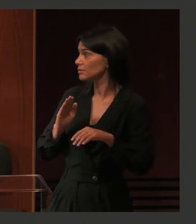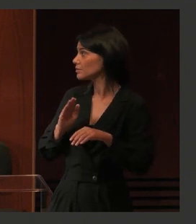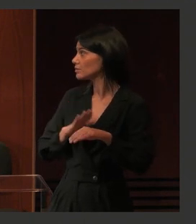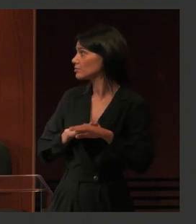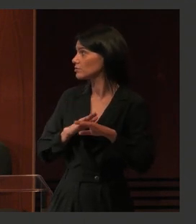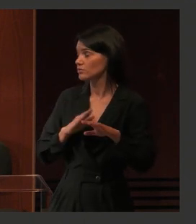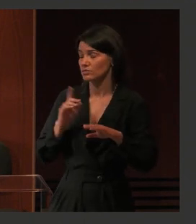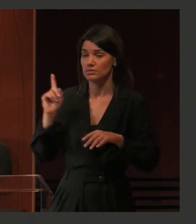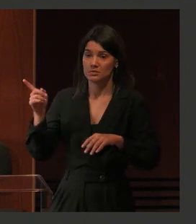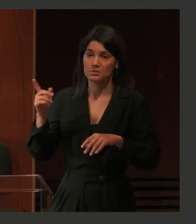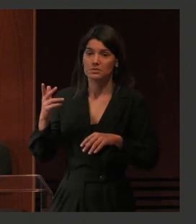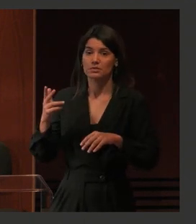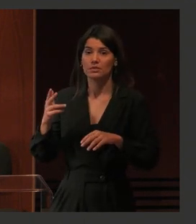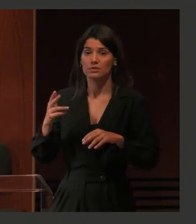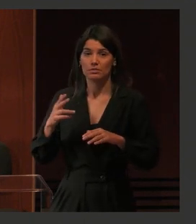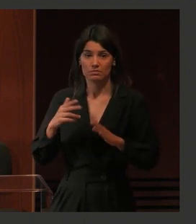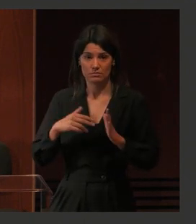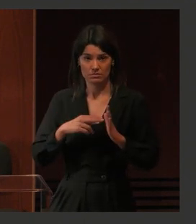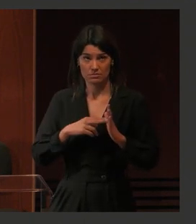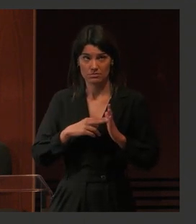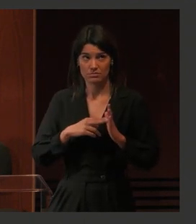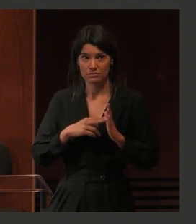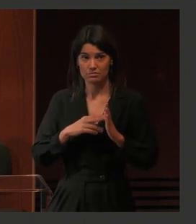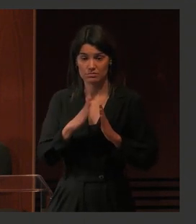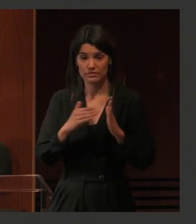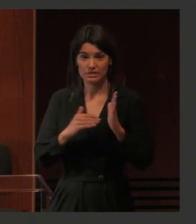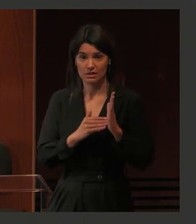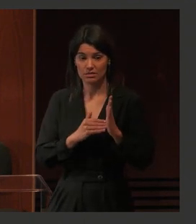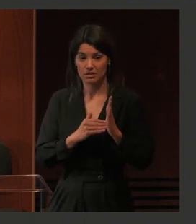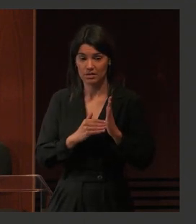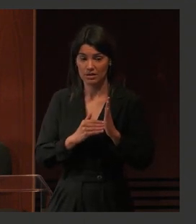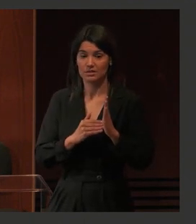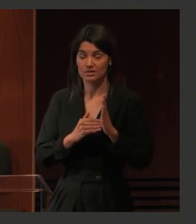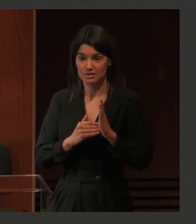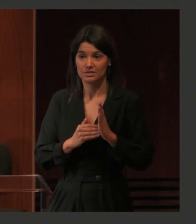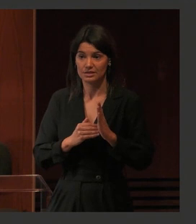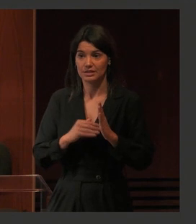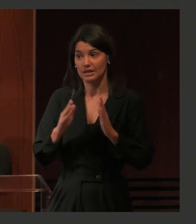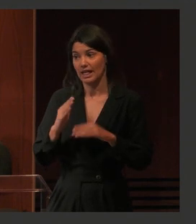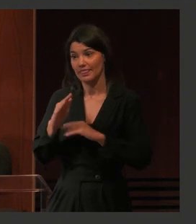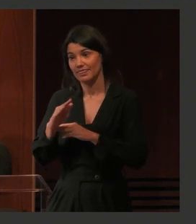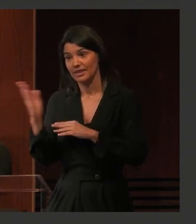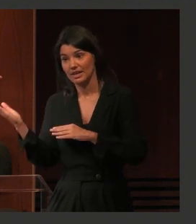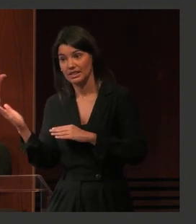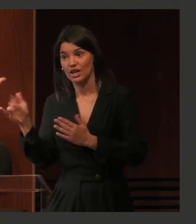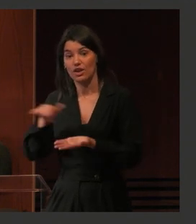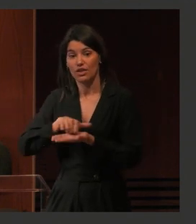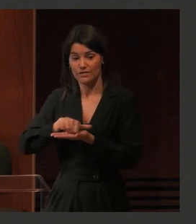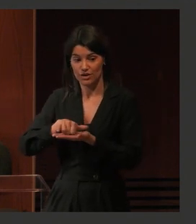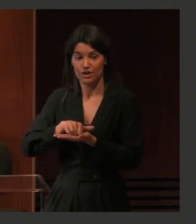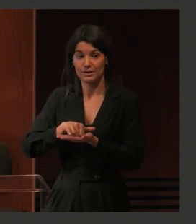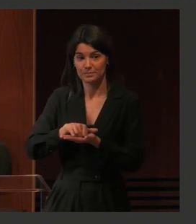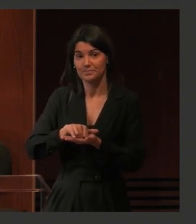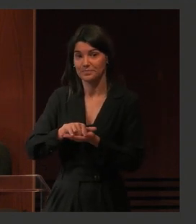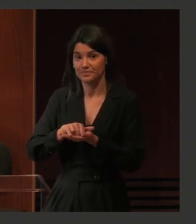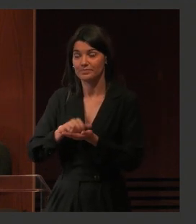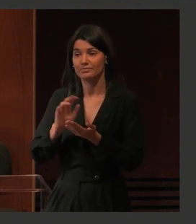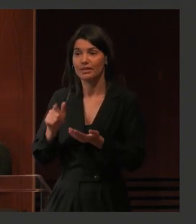Zealand. On the right, you see pictures from New York. So different kinds of